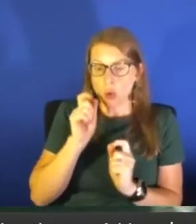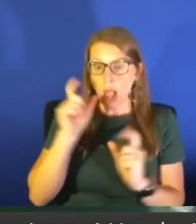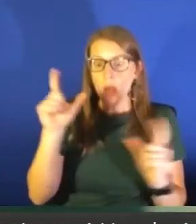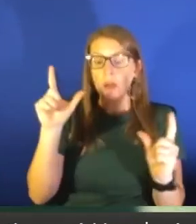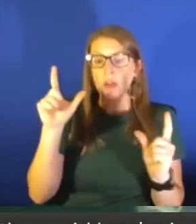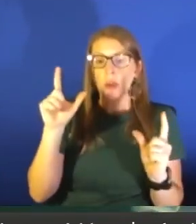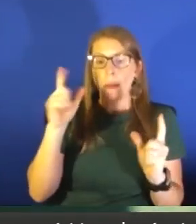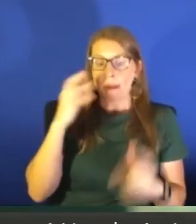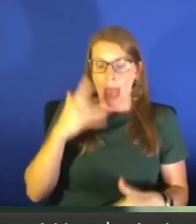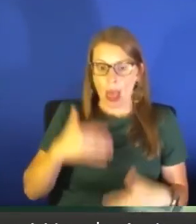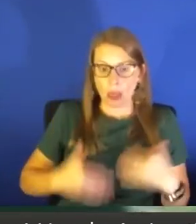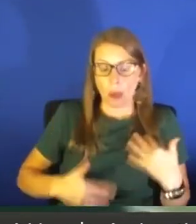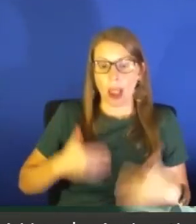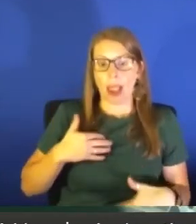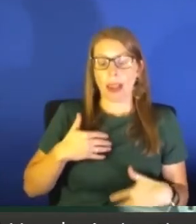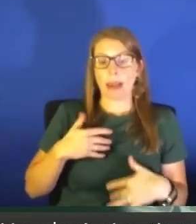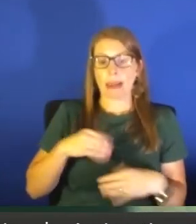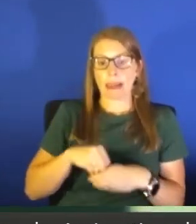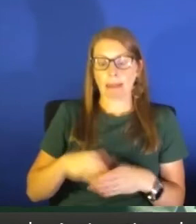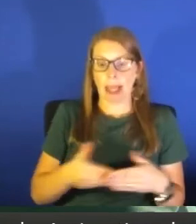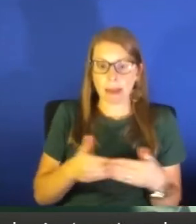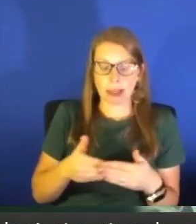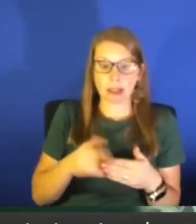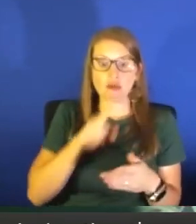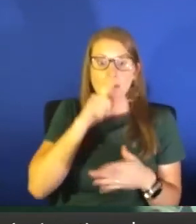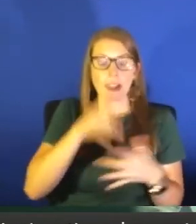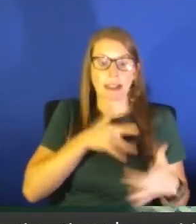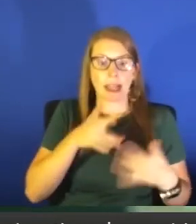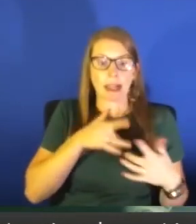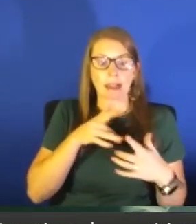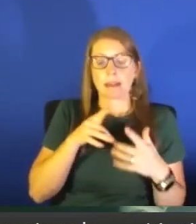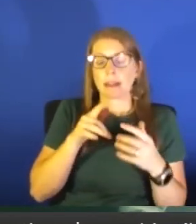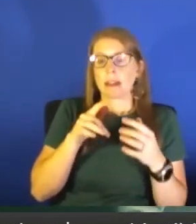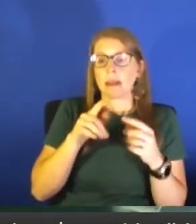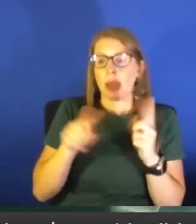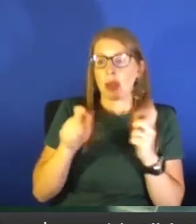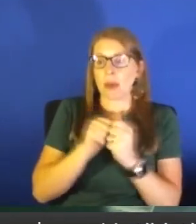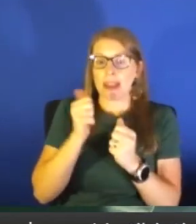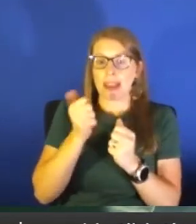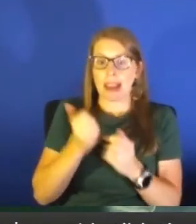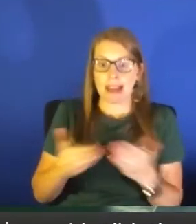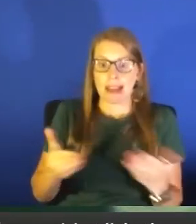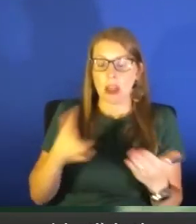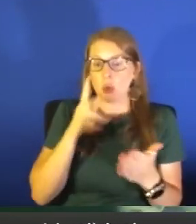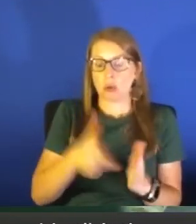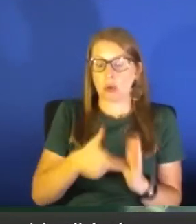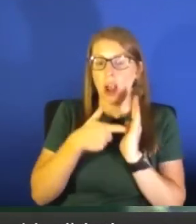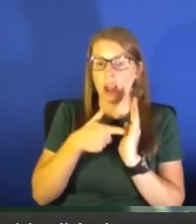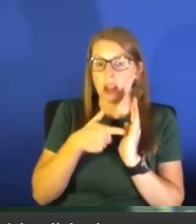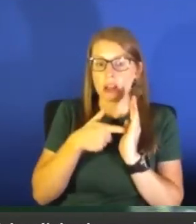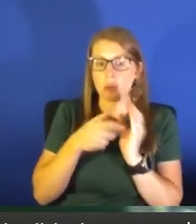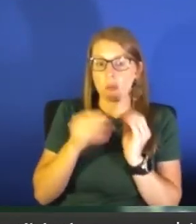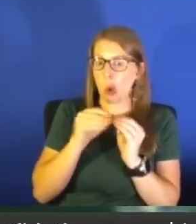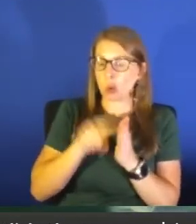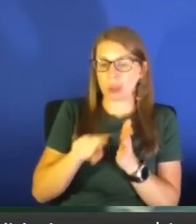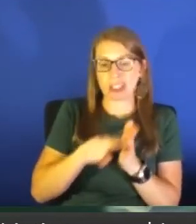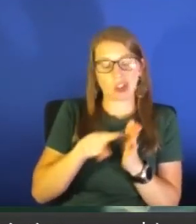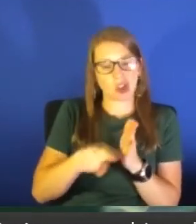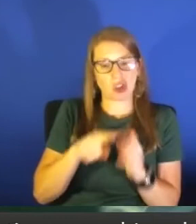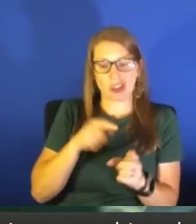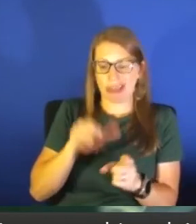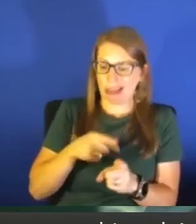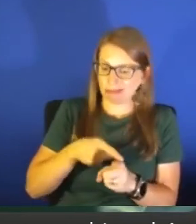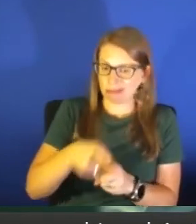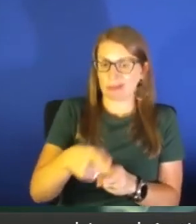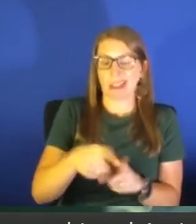This is very exciting, but like anything, it's gonna probably require just more research in the area, and it takes